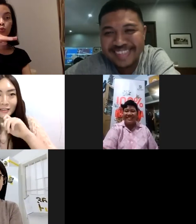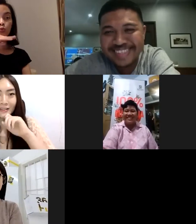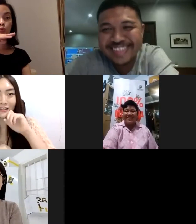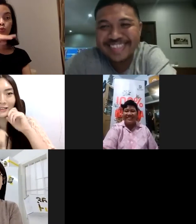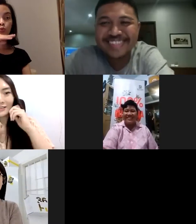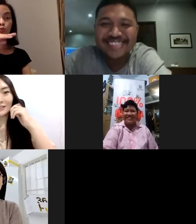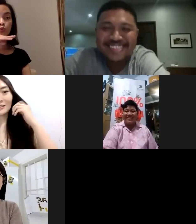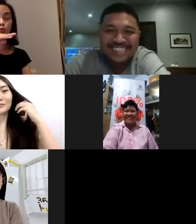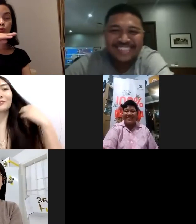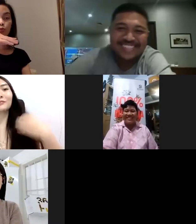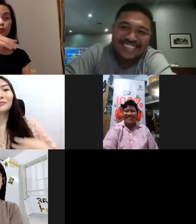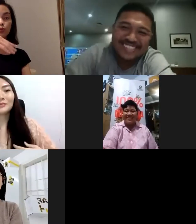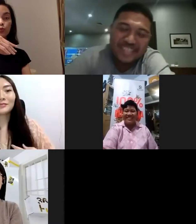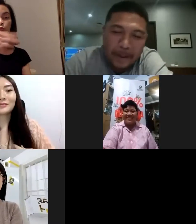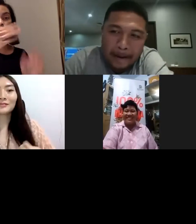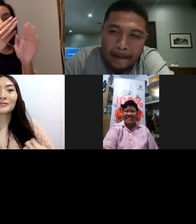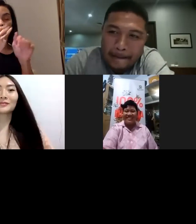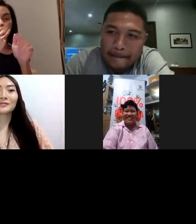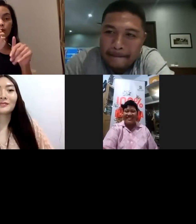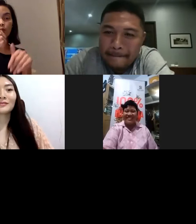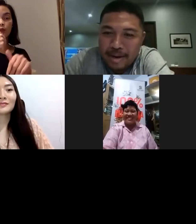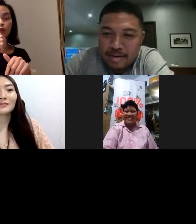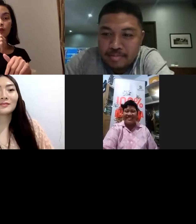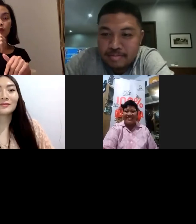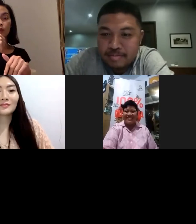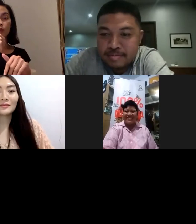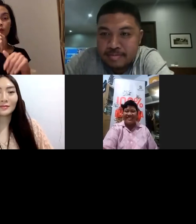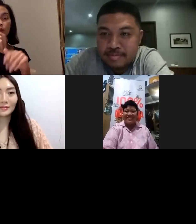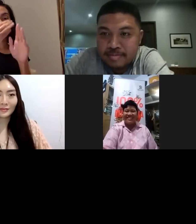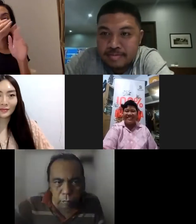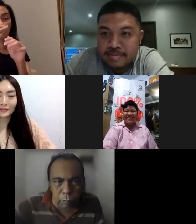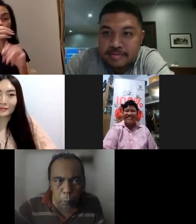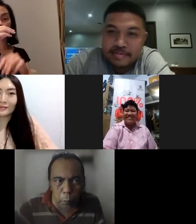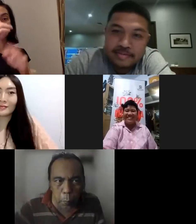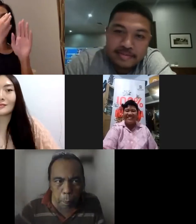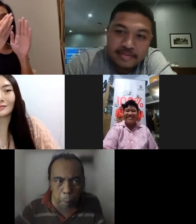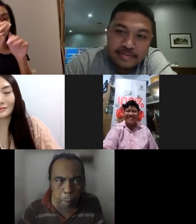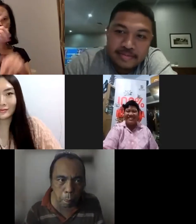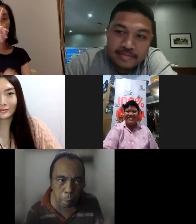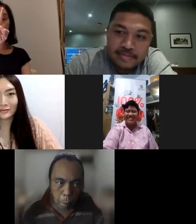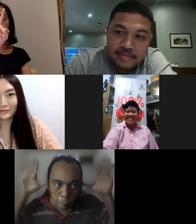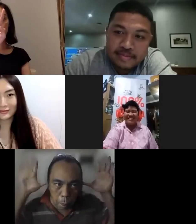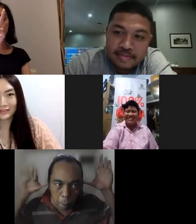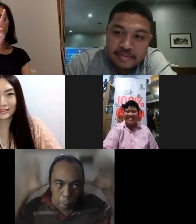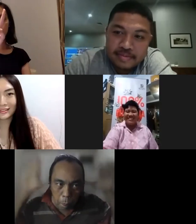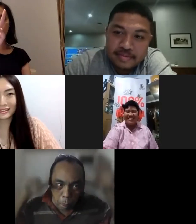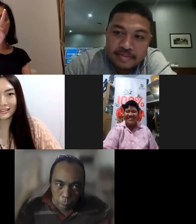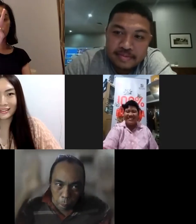it one Okay. more time. Okay. Okay, Let's do it one more time. we'll start again. Okay, 1, 2,